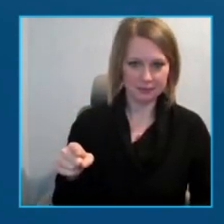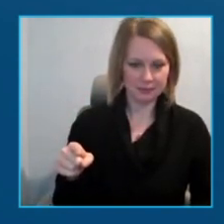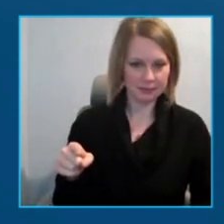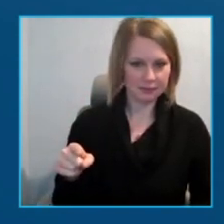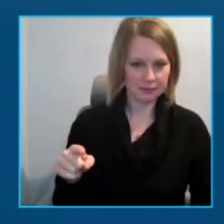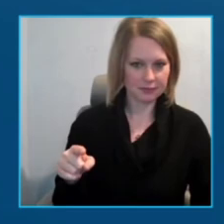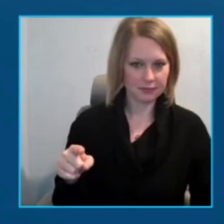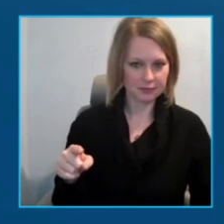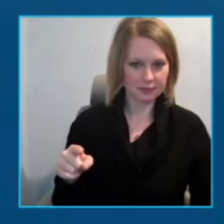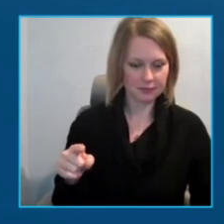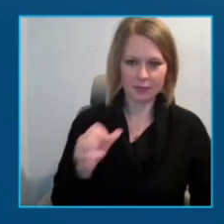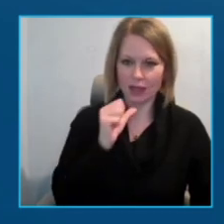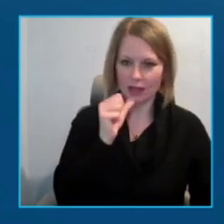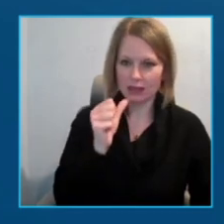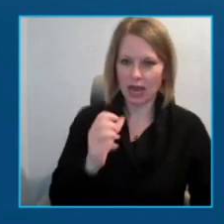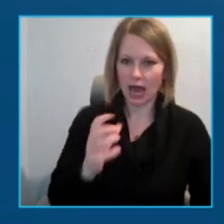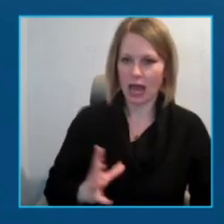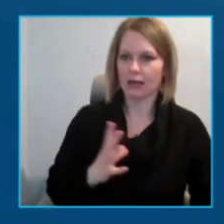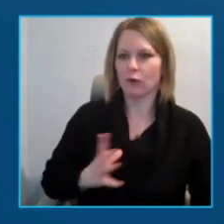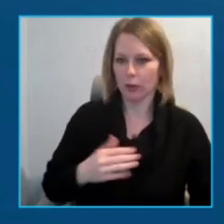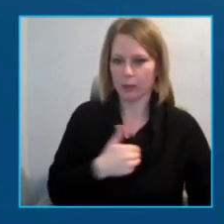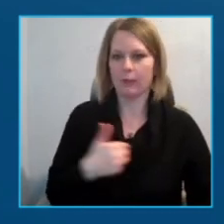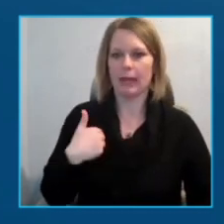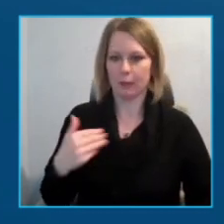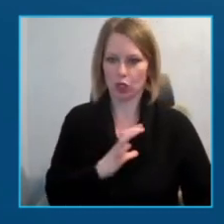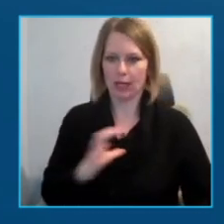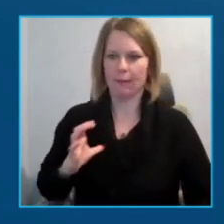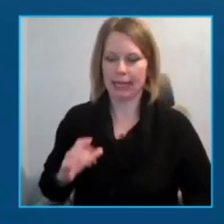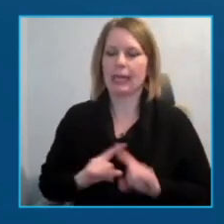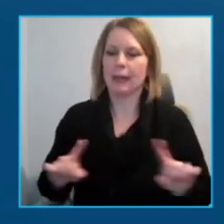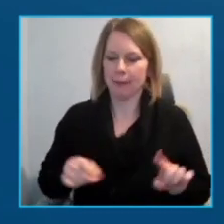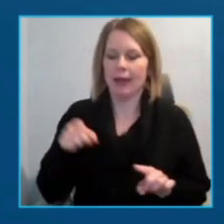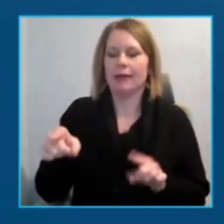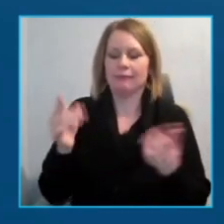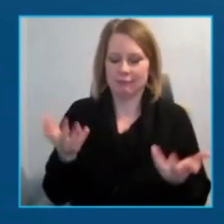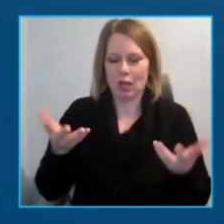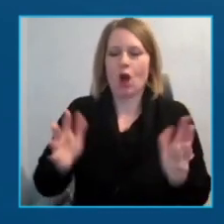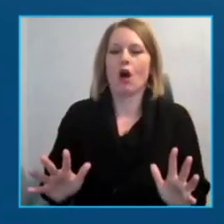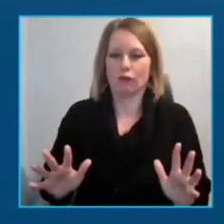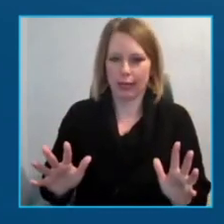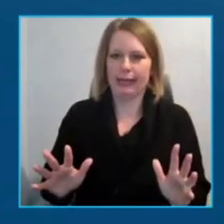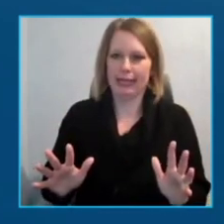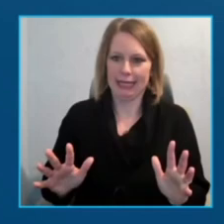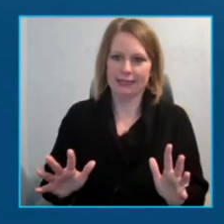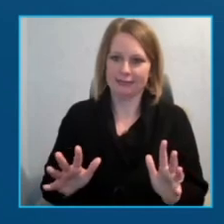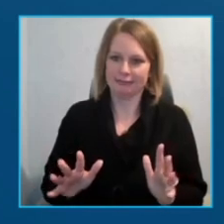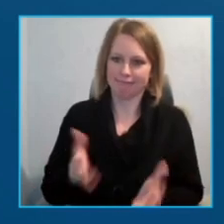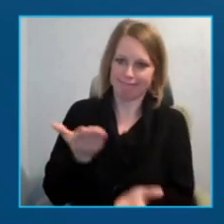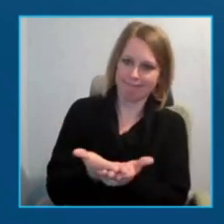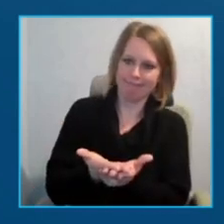committee going forward, but again, has already demonstrated his continuing commitment,